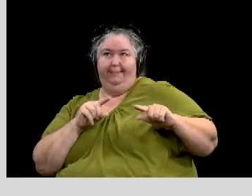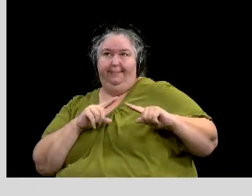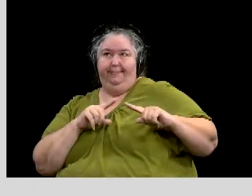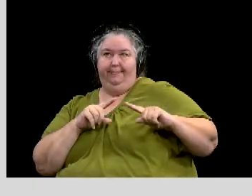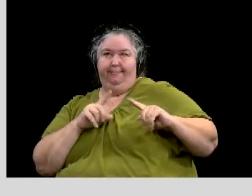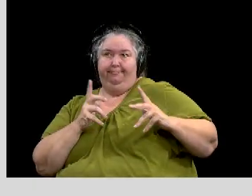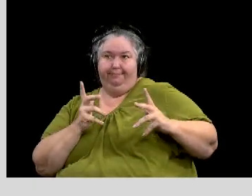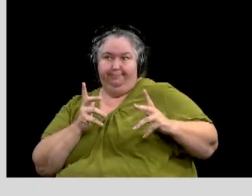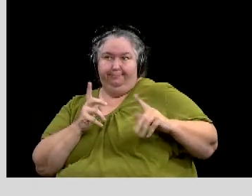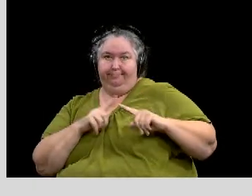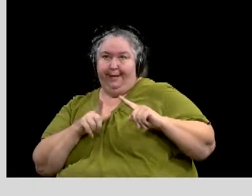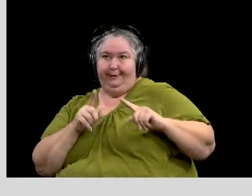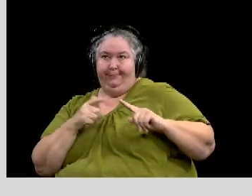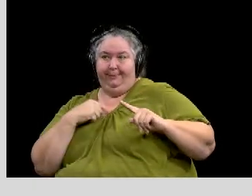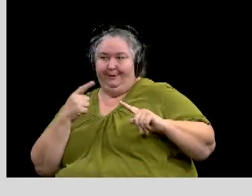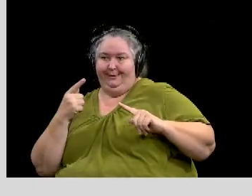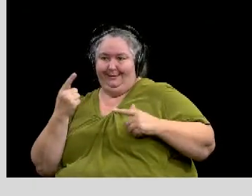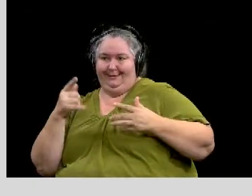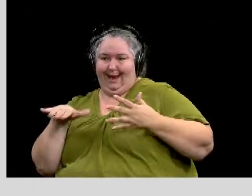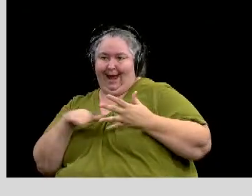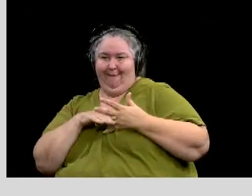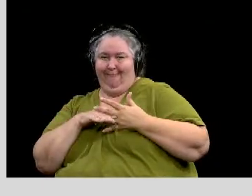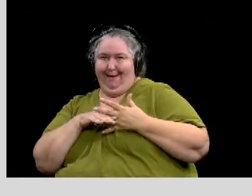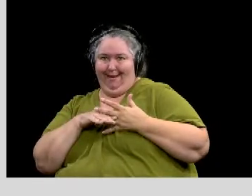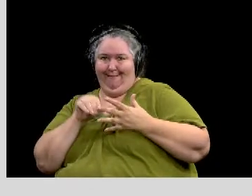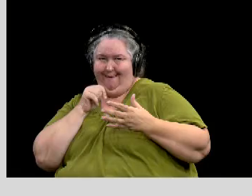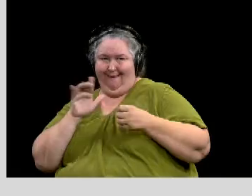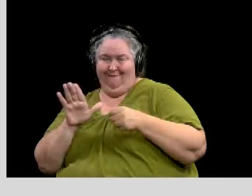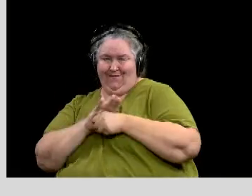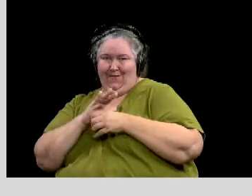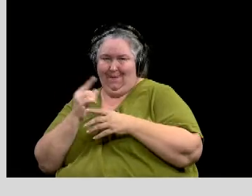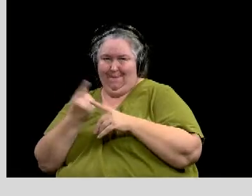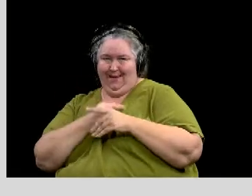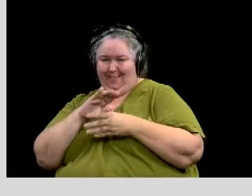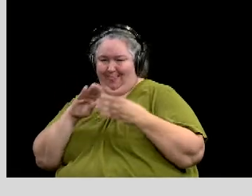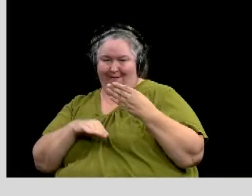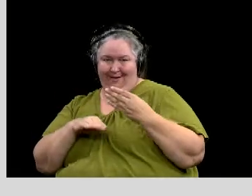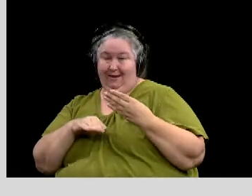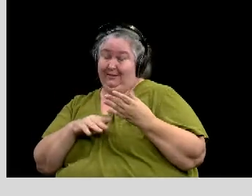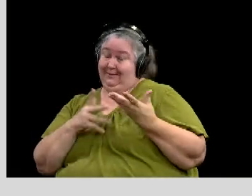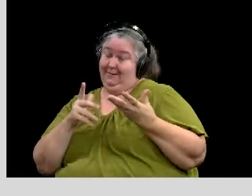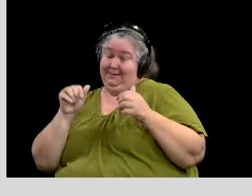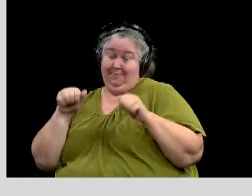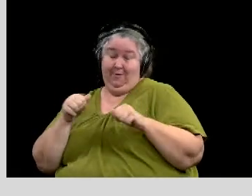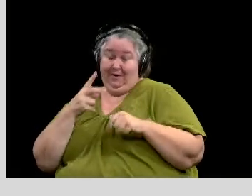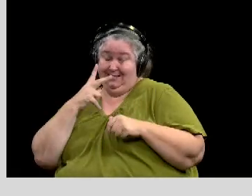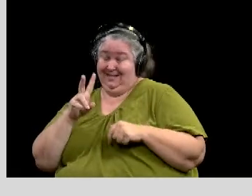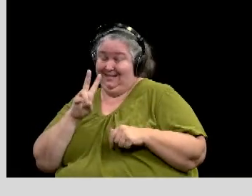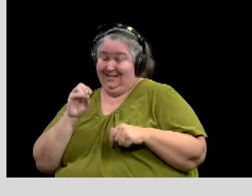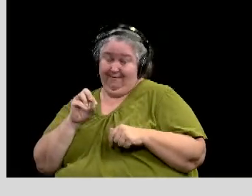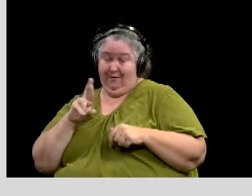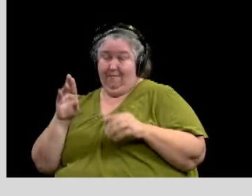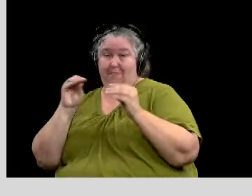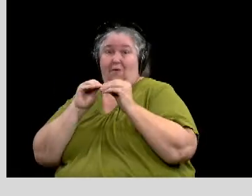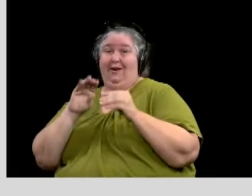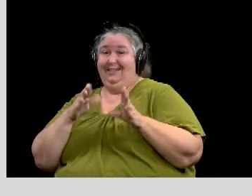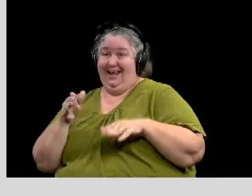so we could potentially see as many as 70 or more deaths in December as we